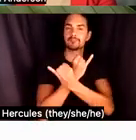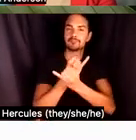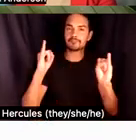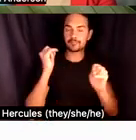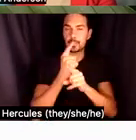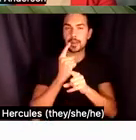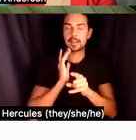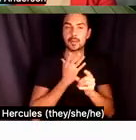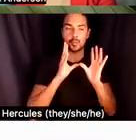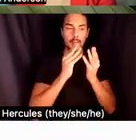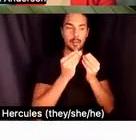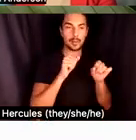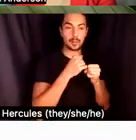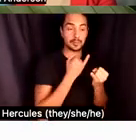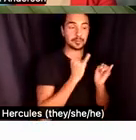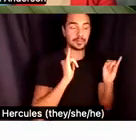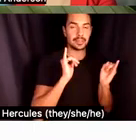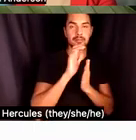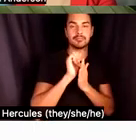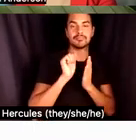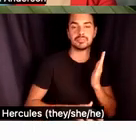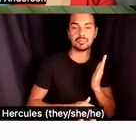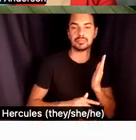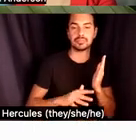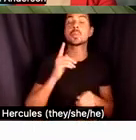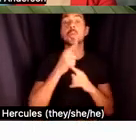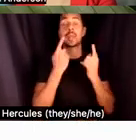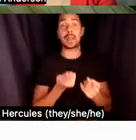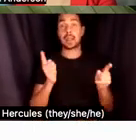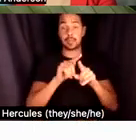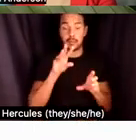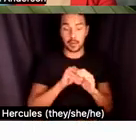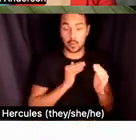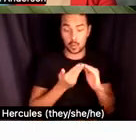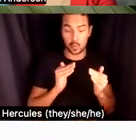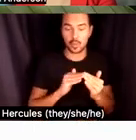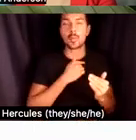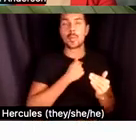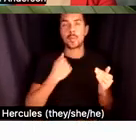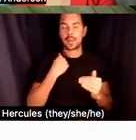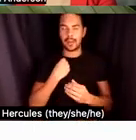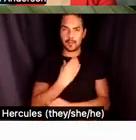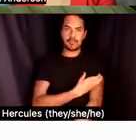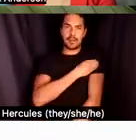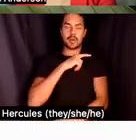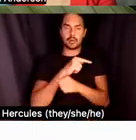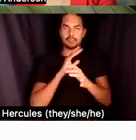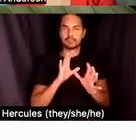communities. And so the more that we can reclaim some of